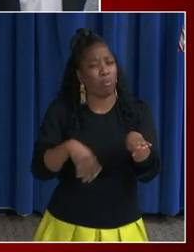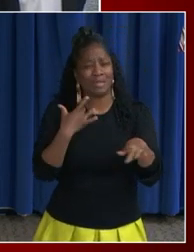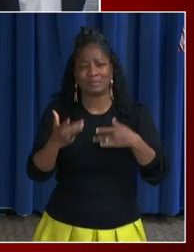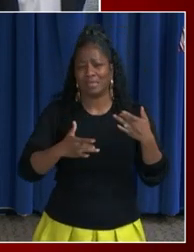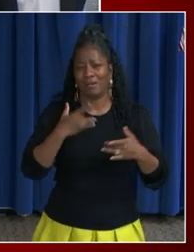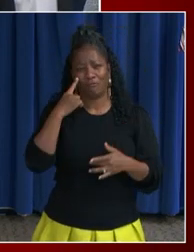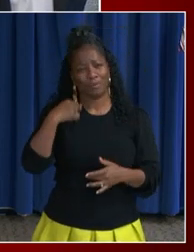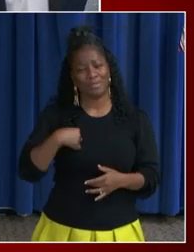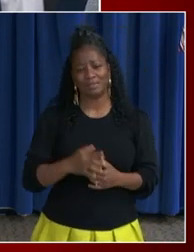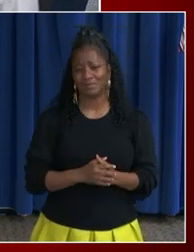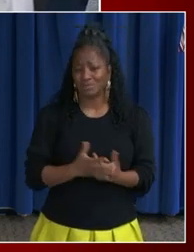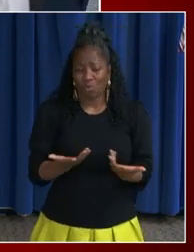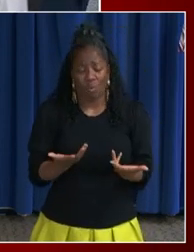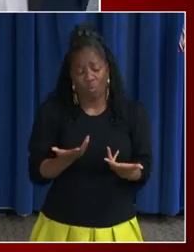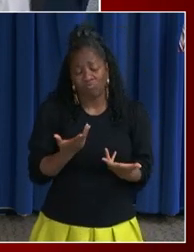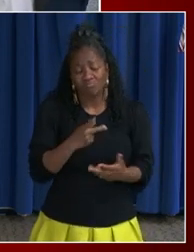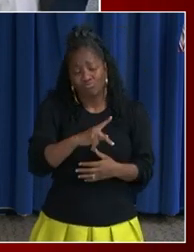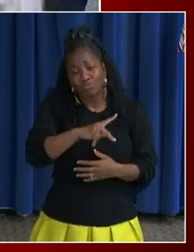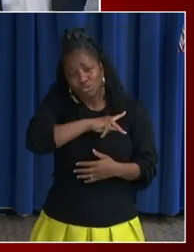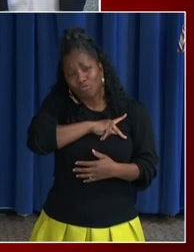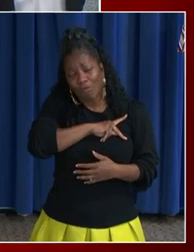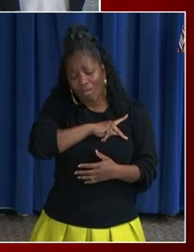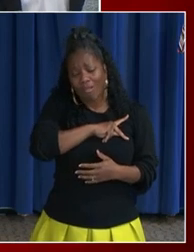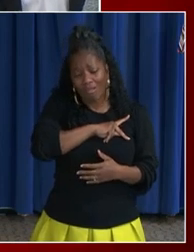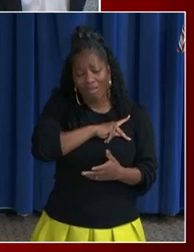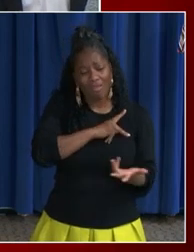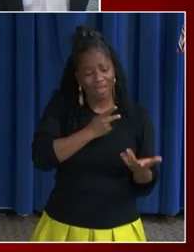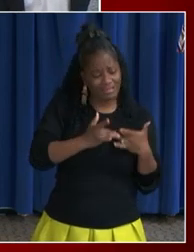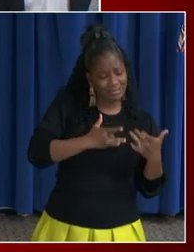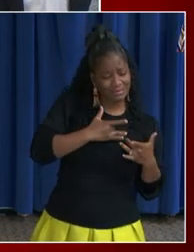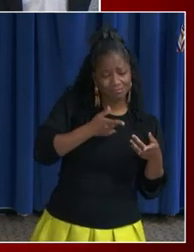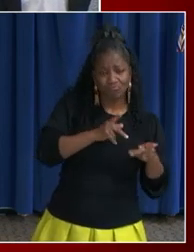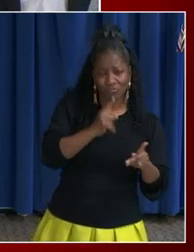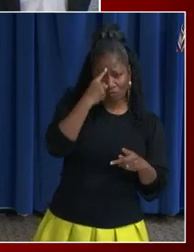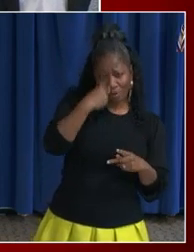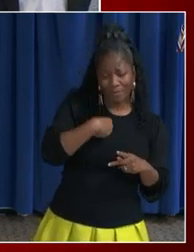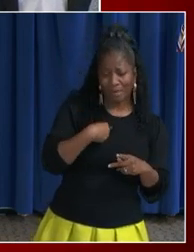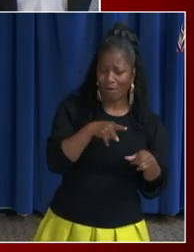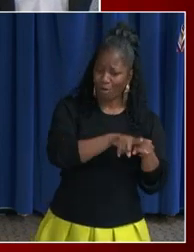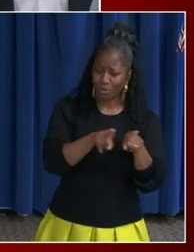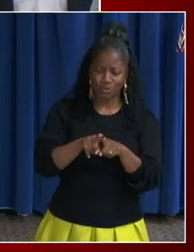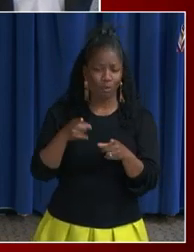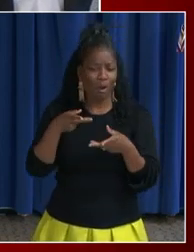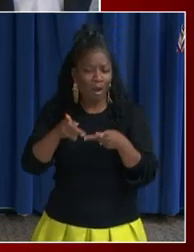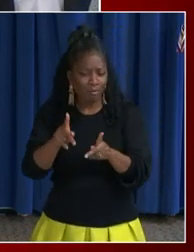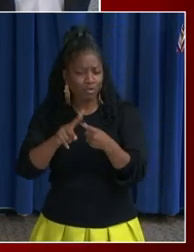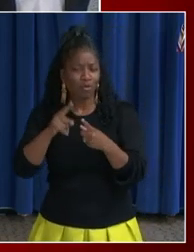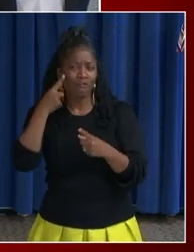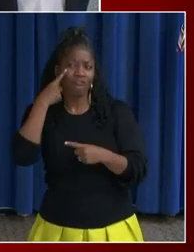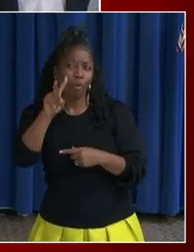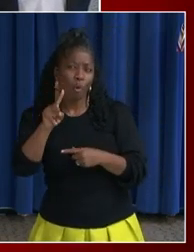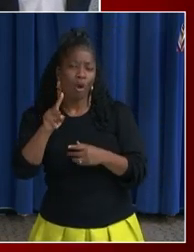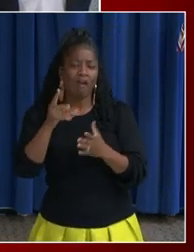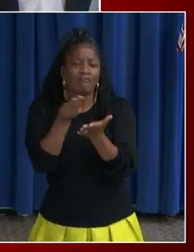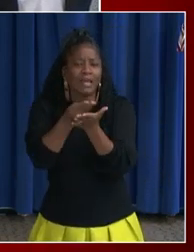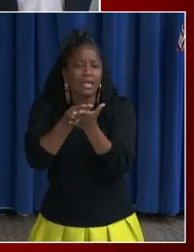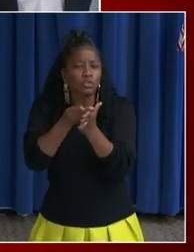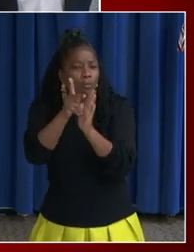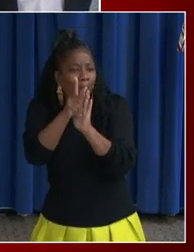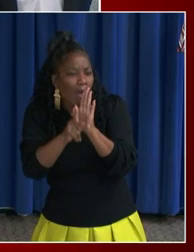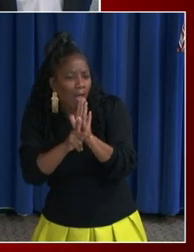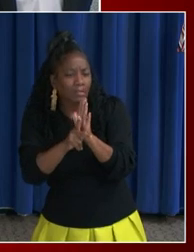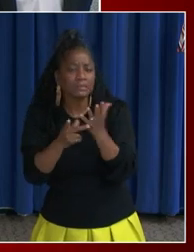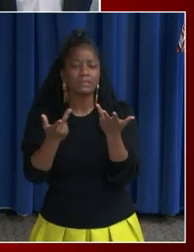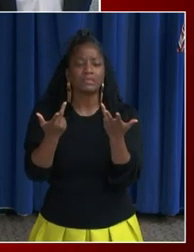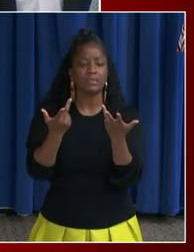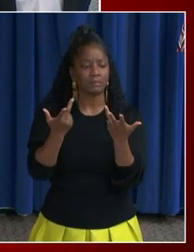exciting. So on a personal basis, it's an exciting opportunity, and it's also an opportunity for financial policy wonks